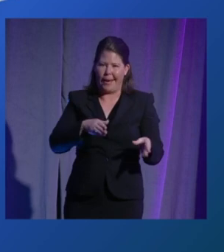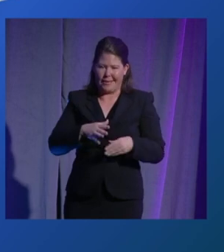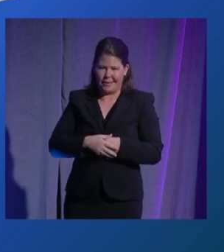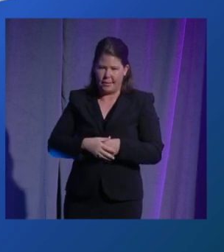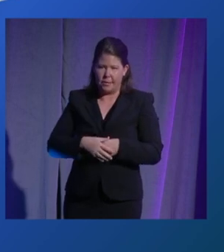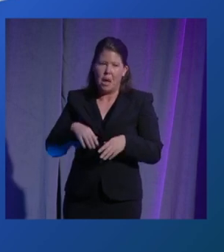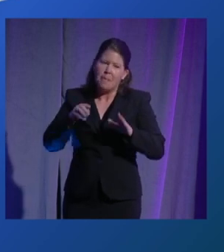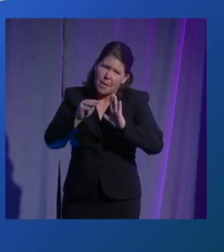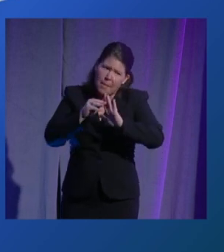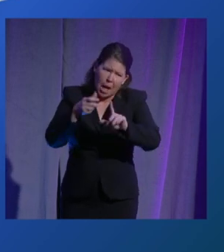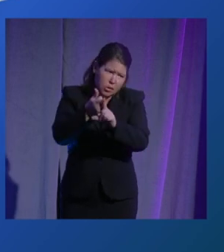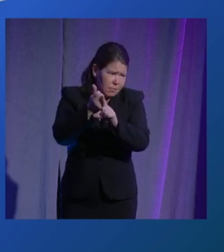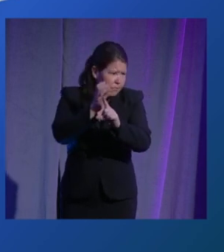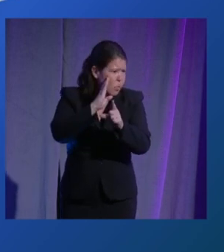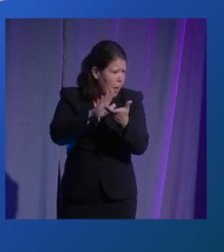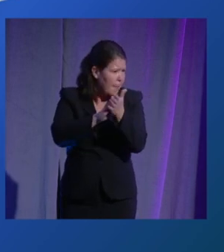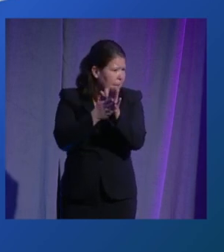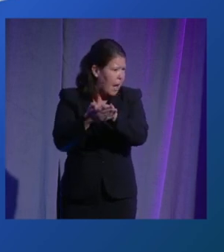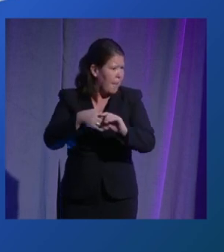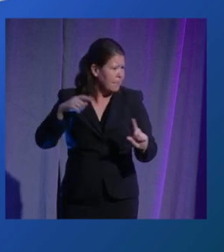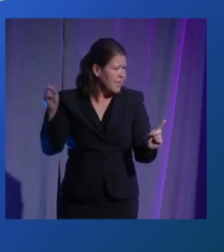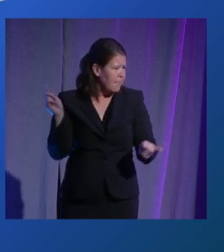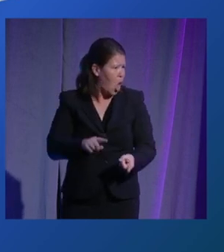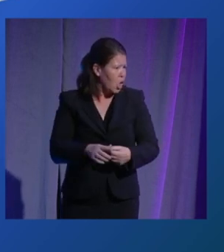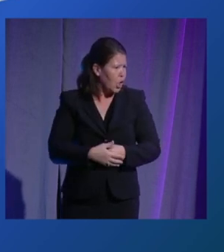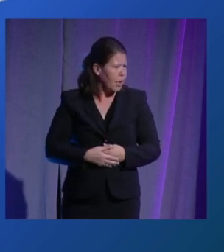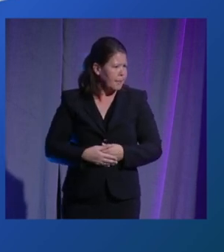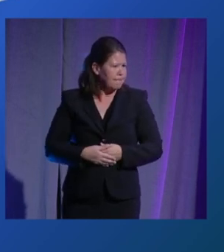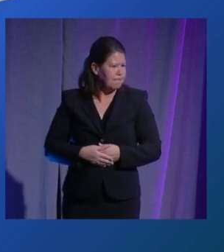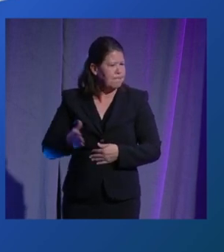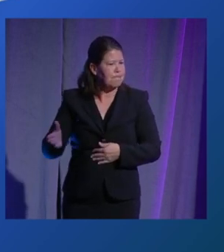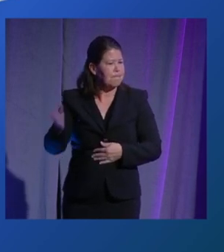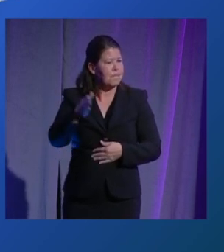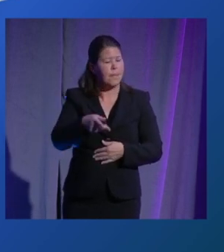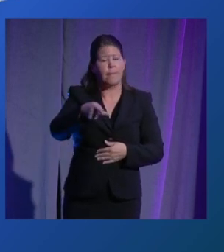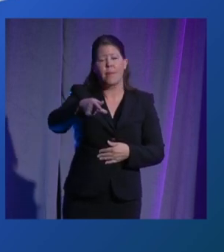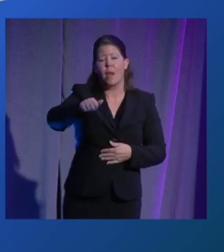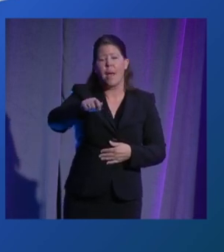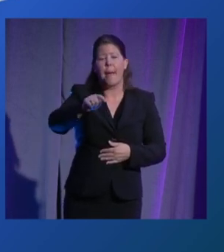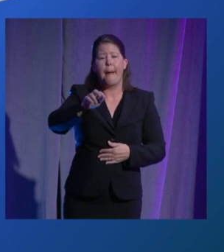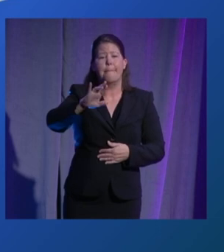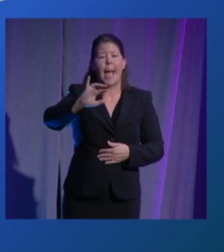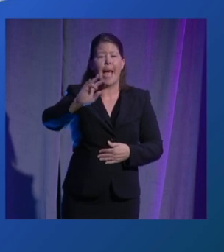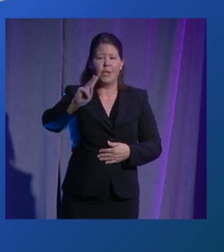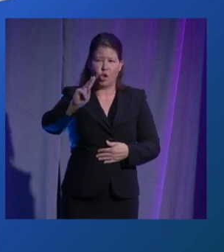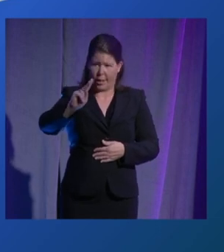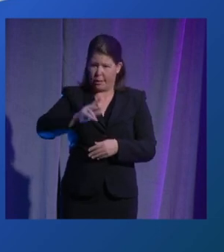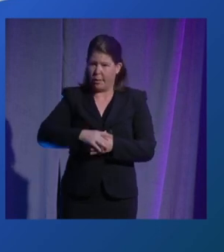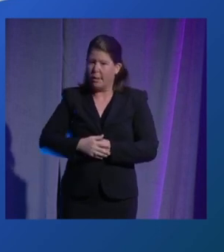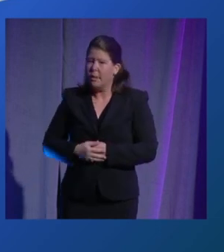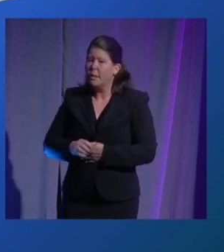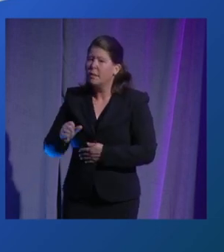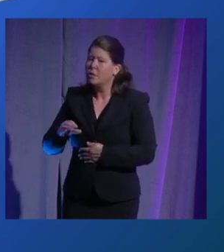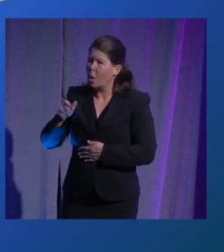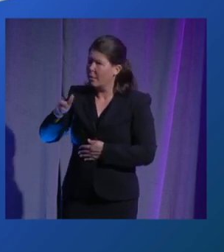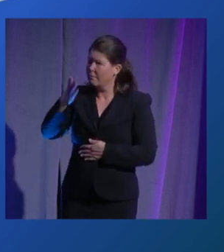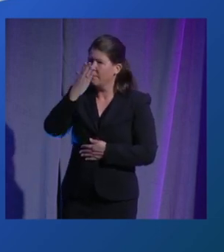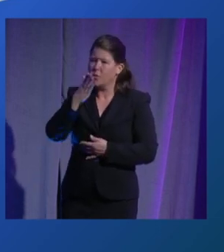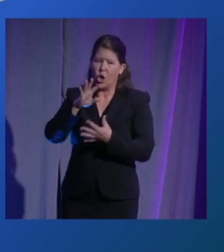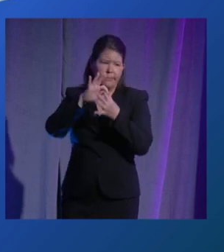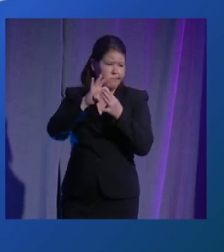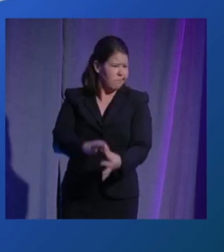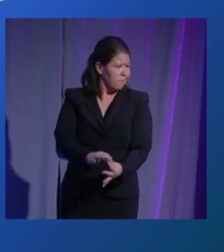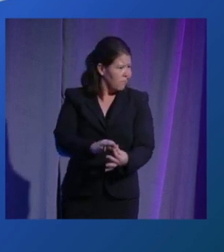will get smaller Patrick yeah uh on the Energy Efficiency obviously this is a good dovetail with what I said before about consumers demand